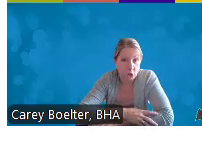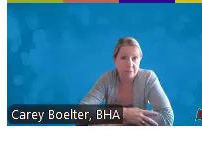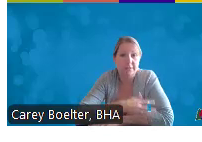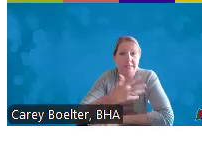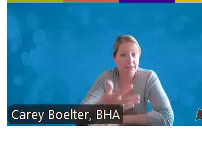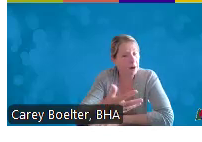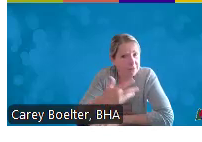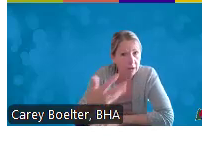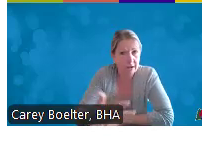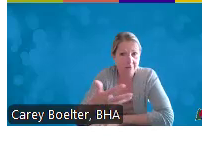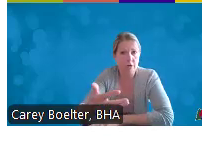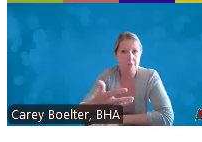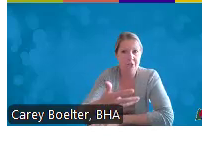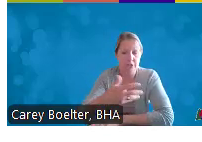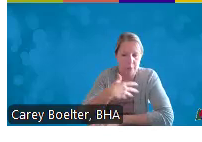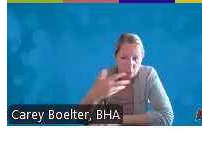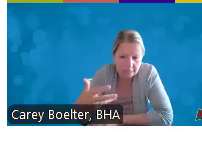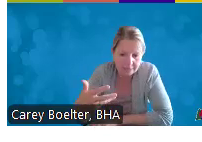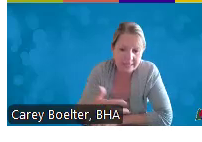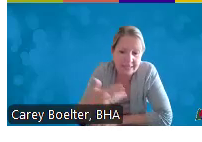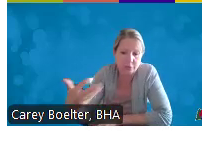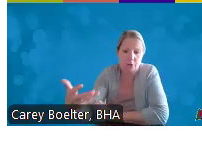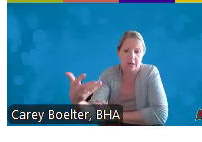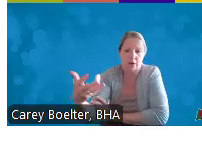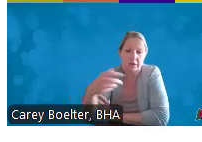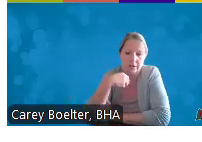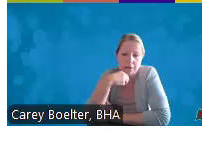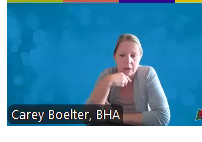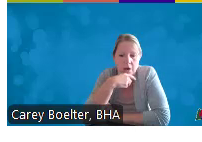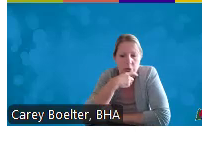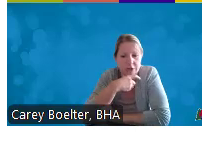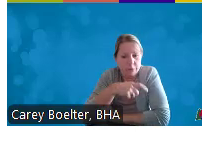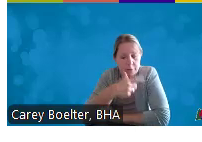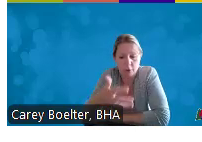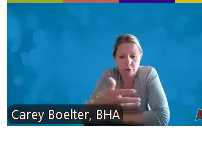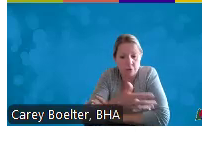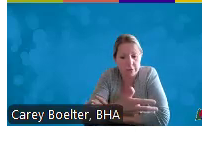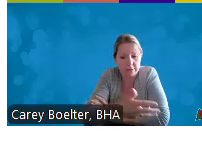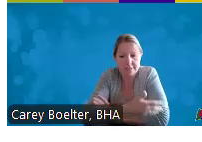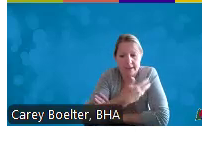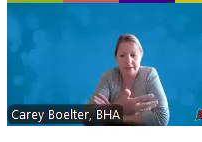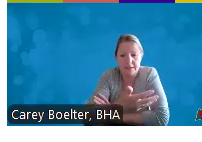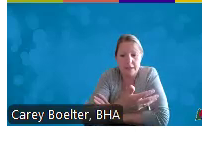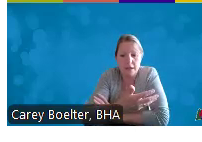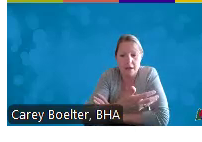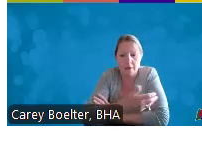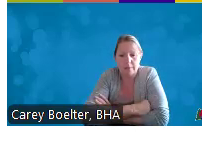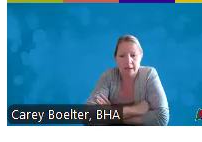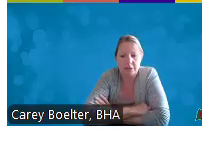Our partners in this, as I kind of already mentioned, but we did need to put out a request for proposal for this,